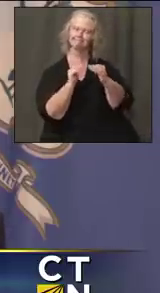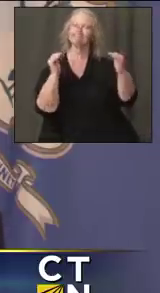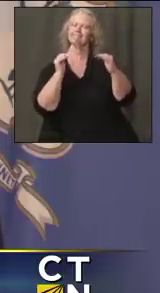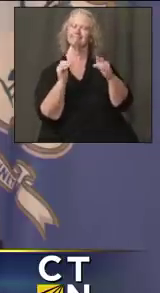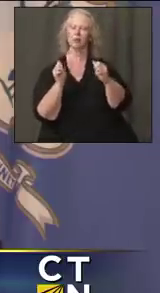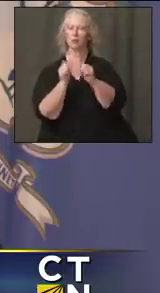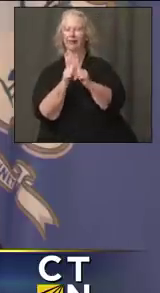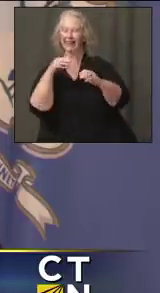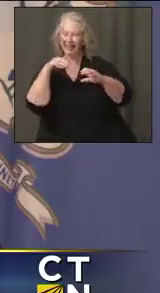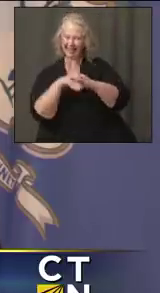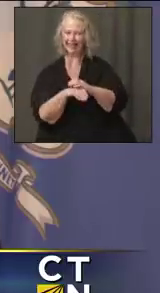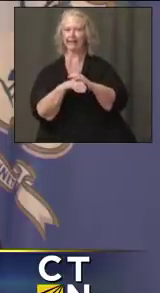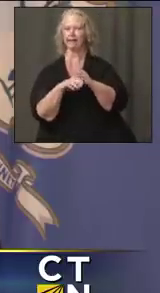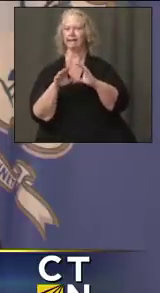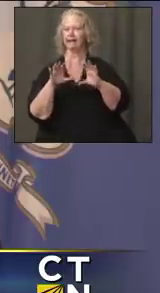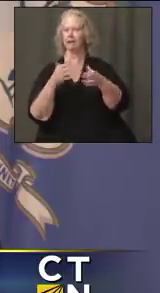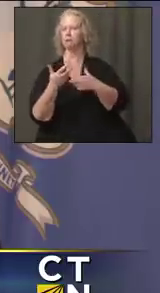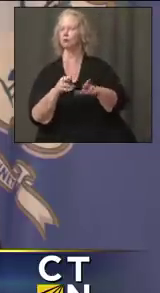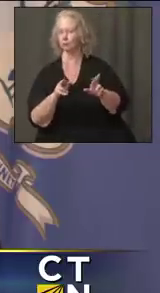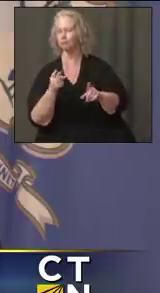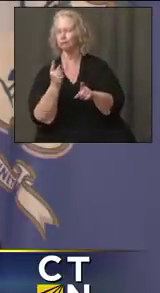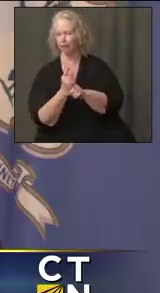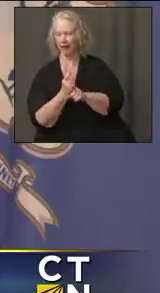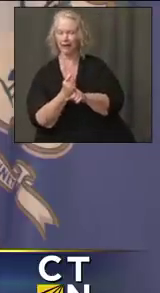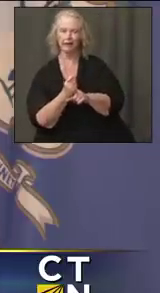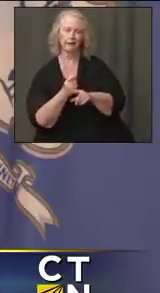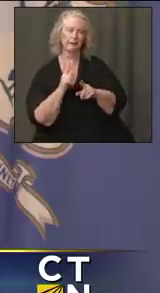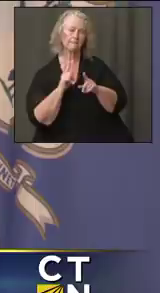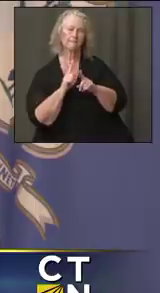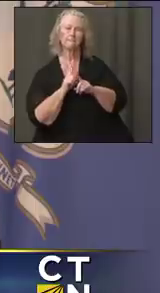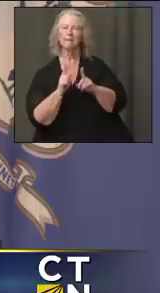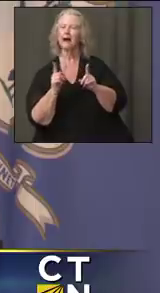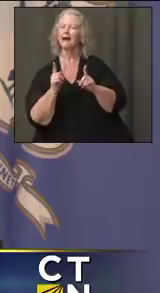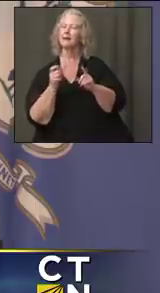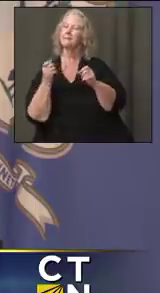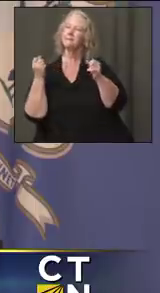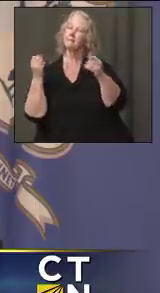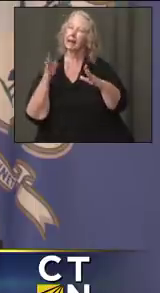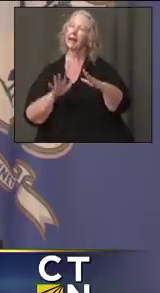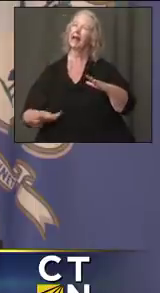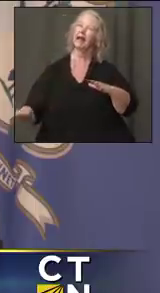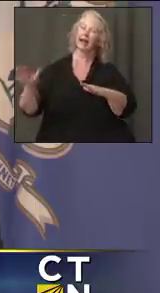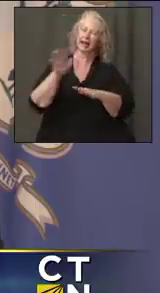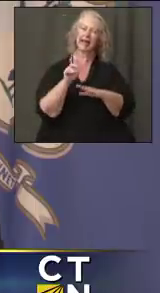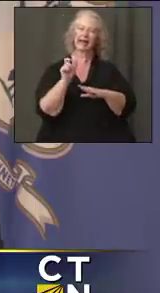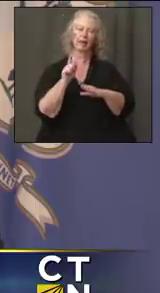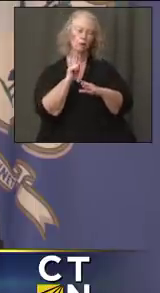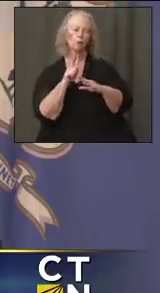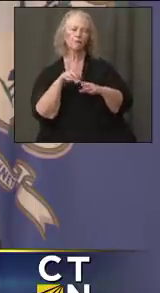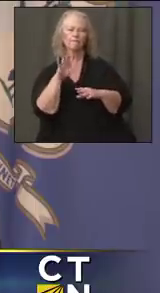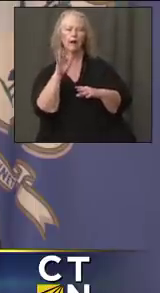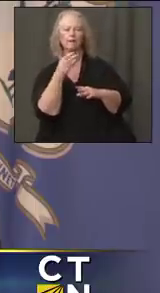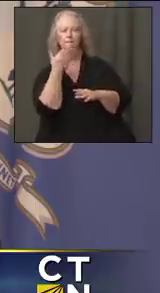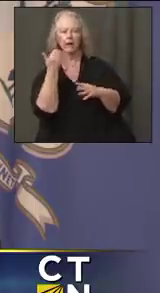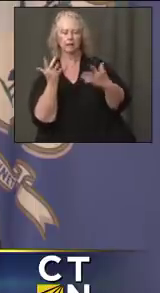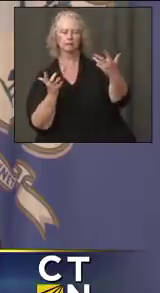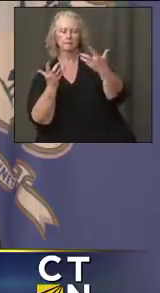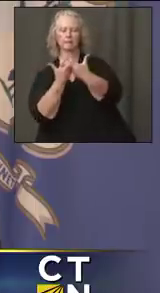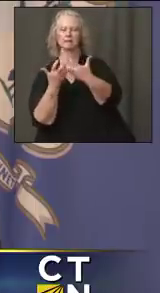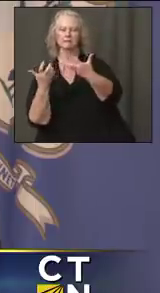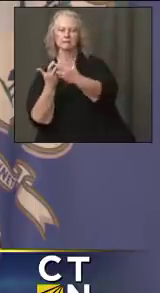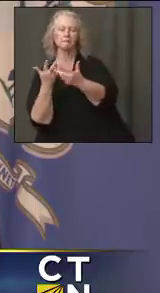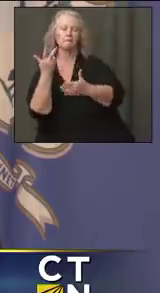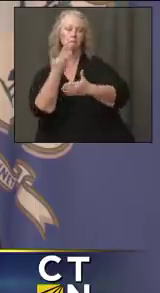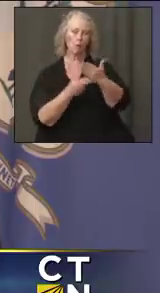going forward in Connecticut and across this country, you're going to have much more of a hybrid. And in the meantime, for those that don't feel comfortable going